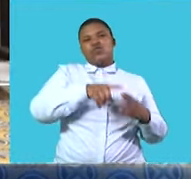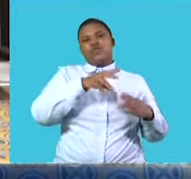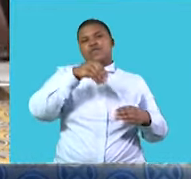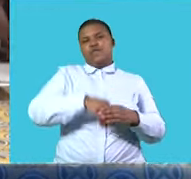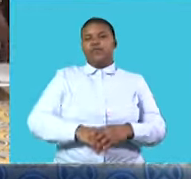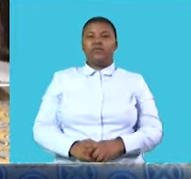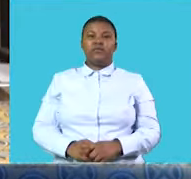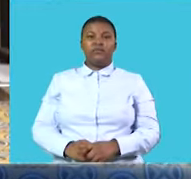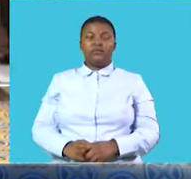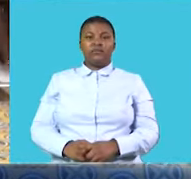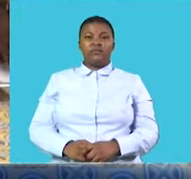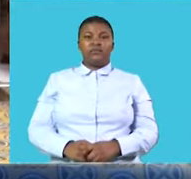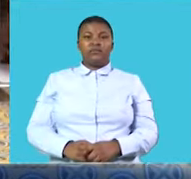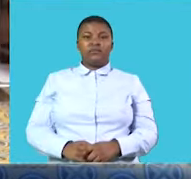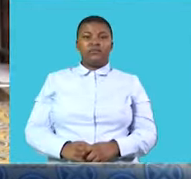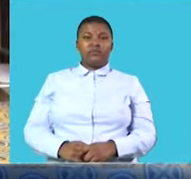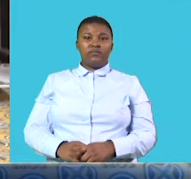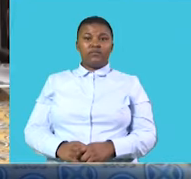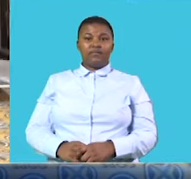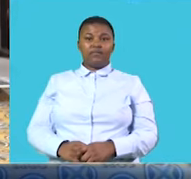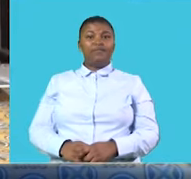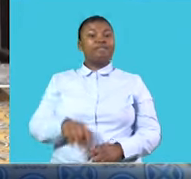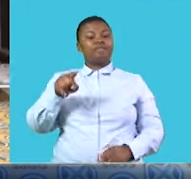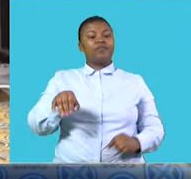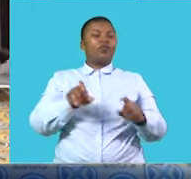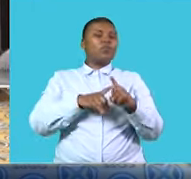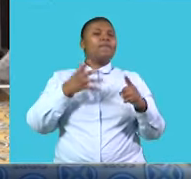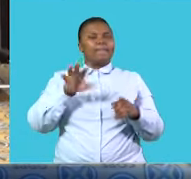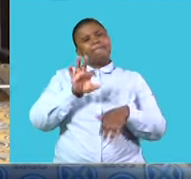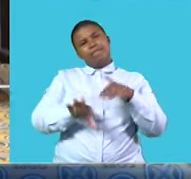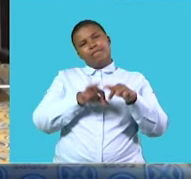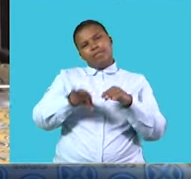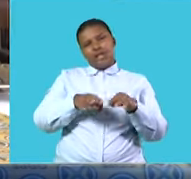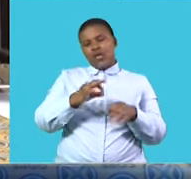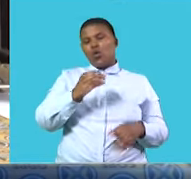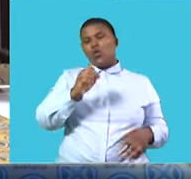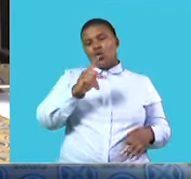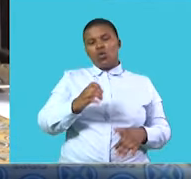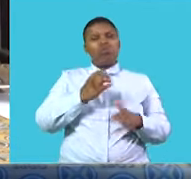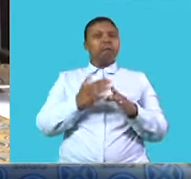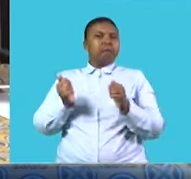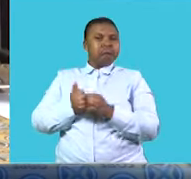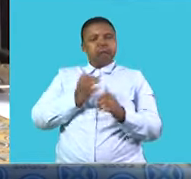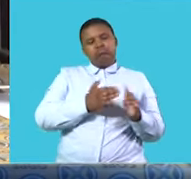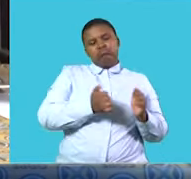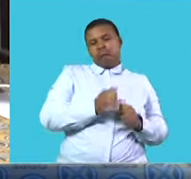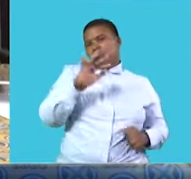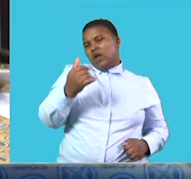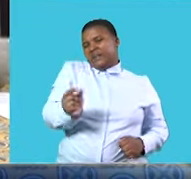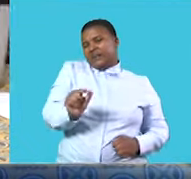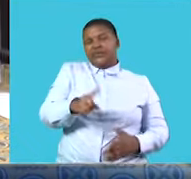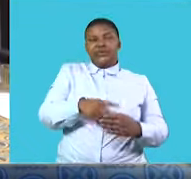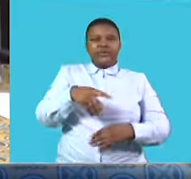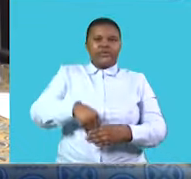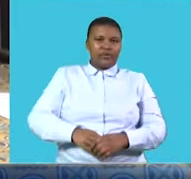them. Ubese ecacisa ukuthi okwamanje awekho amaqembu ikhophi engamadlela ndawonye nawo njengoba kubhekwe